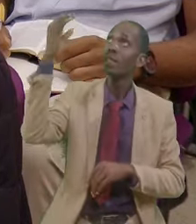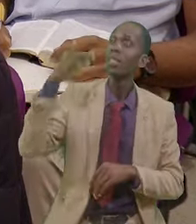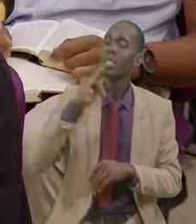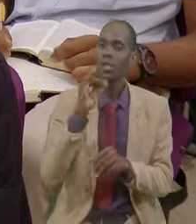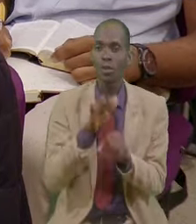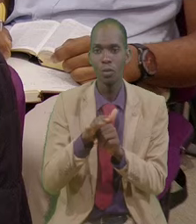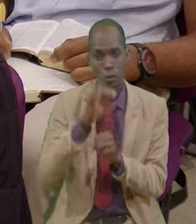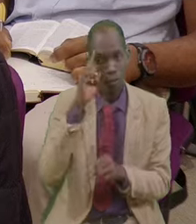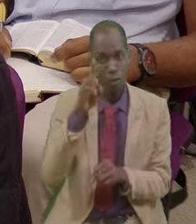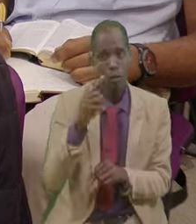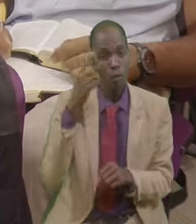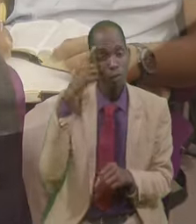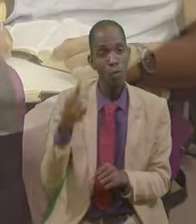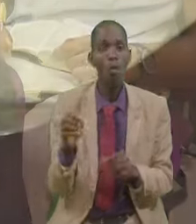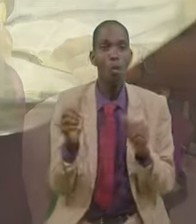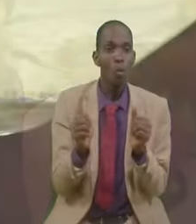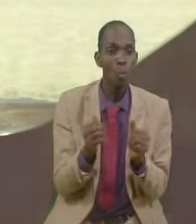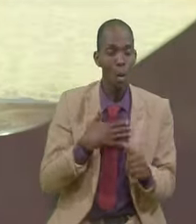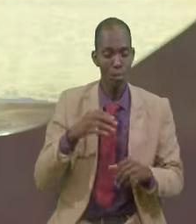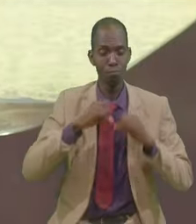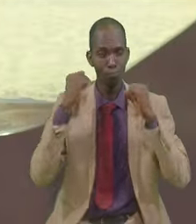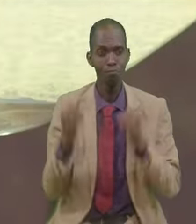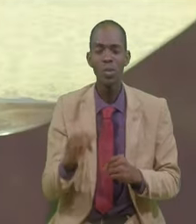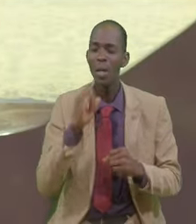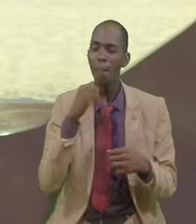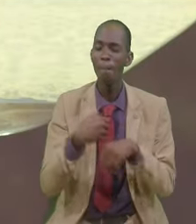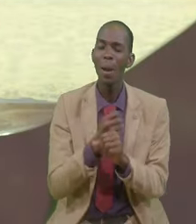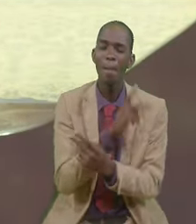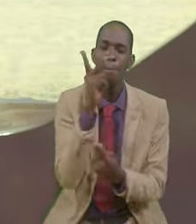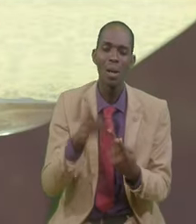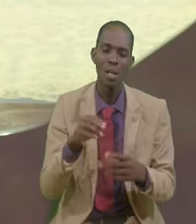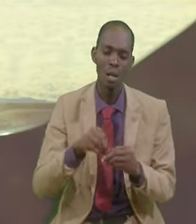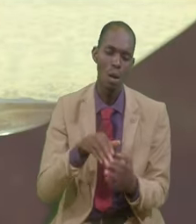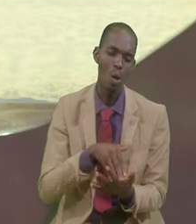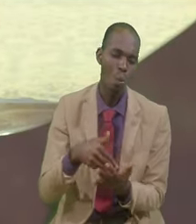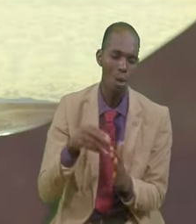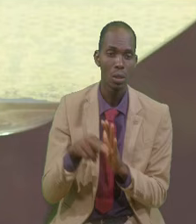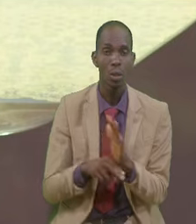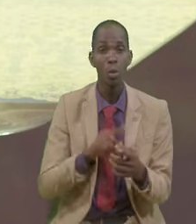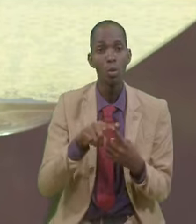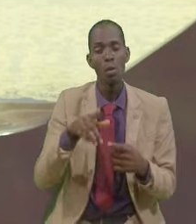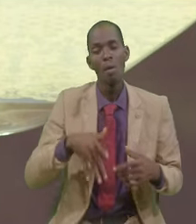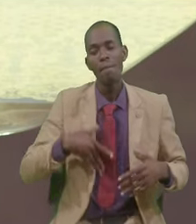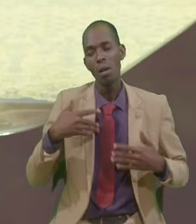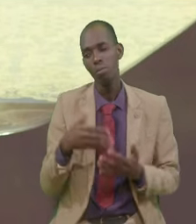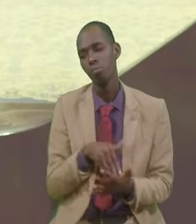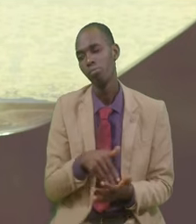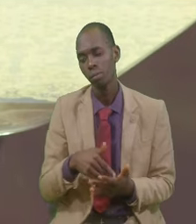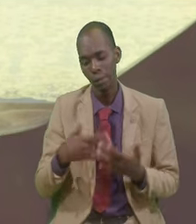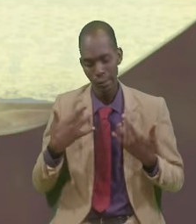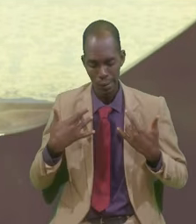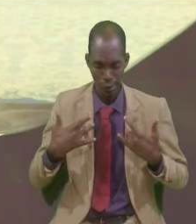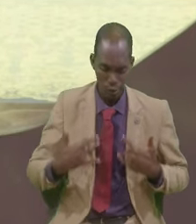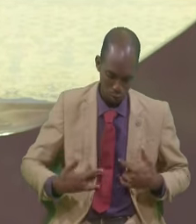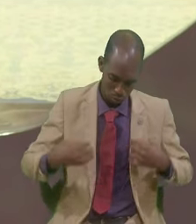my strength is made perfect in weakness. When you feel weak, depressed, down,